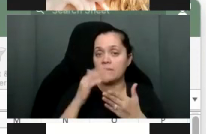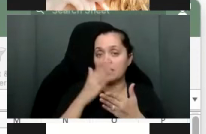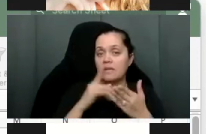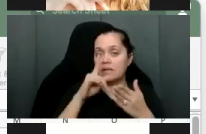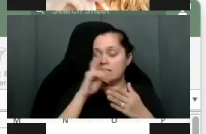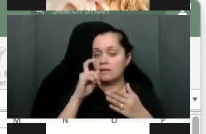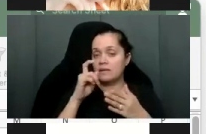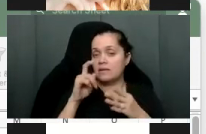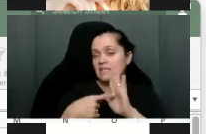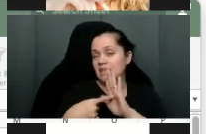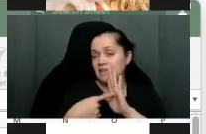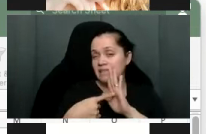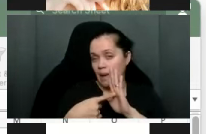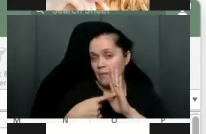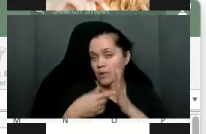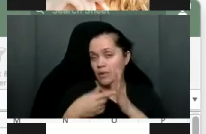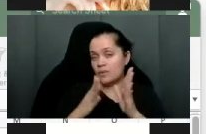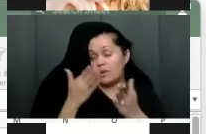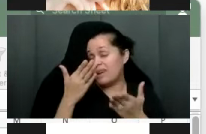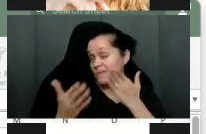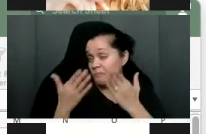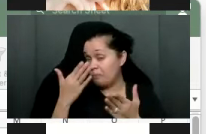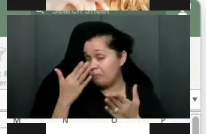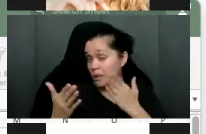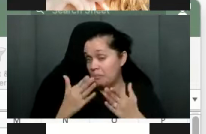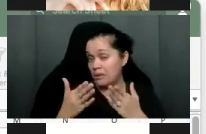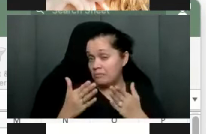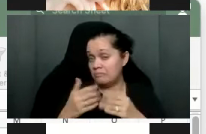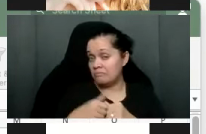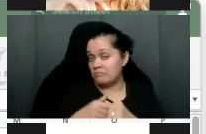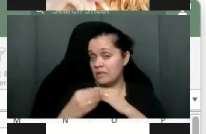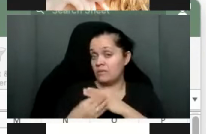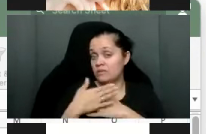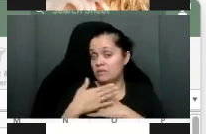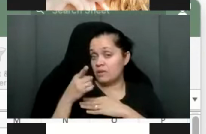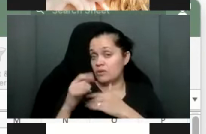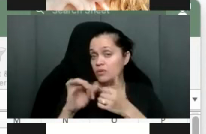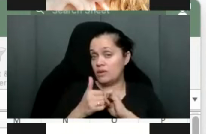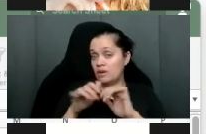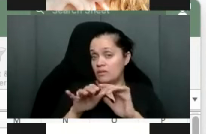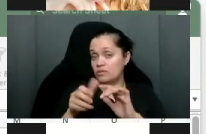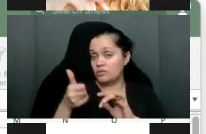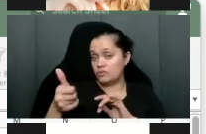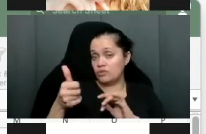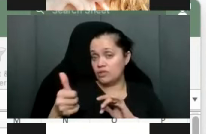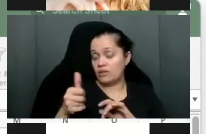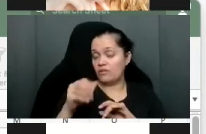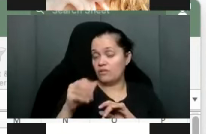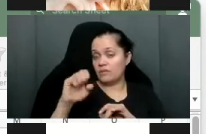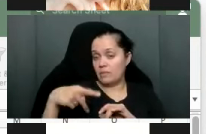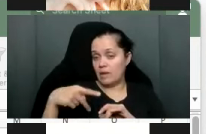an example. It's a way maybe that will inspire you on how to do a map quiz